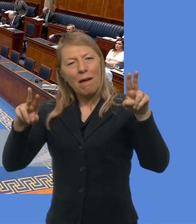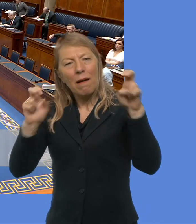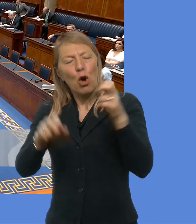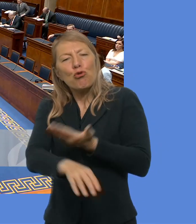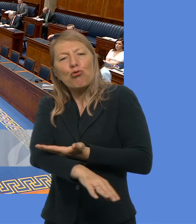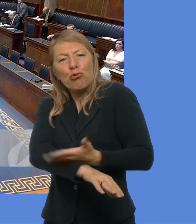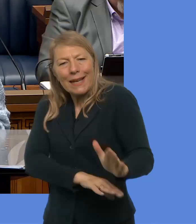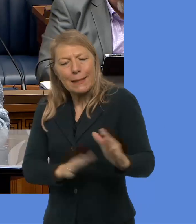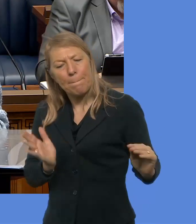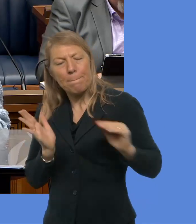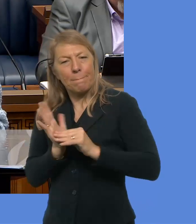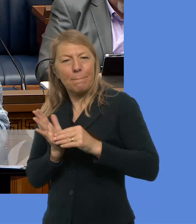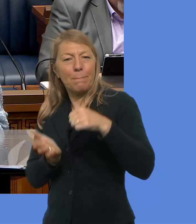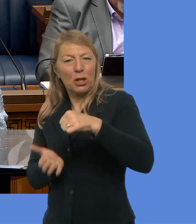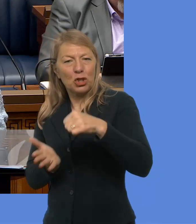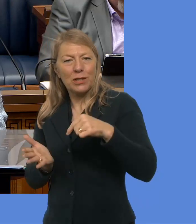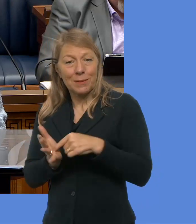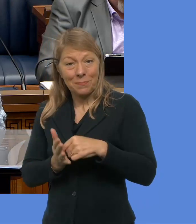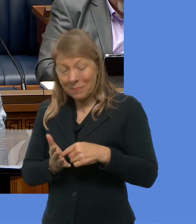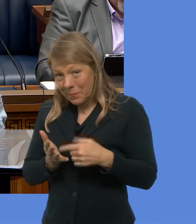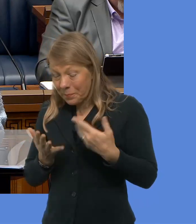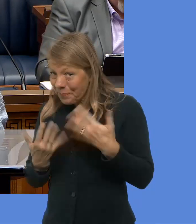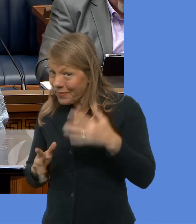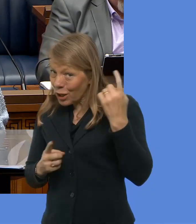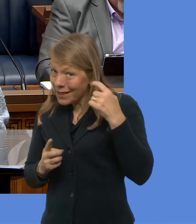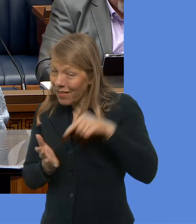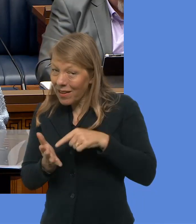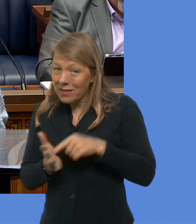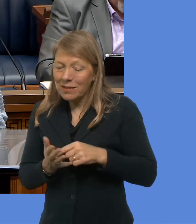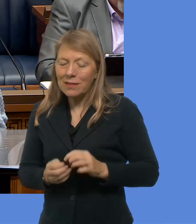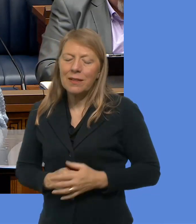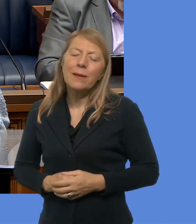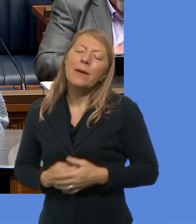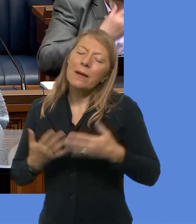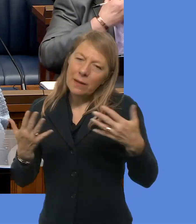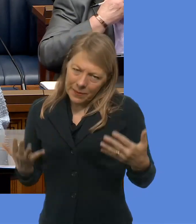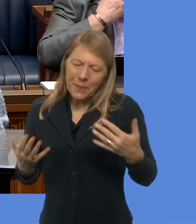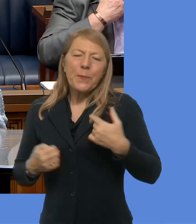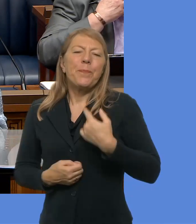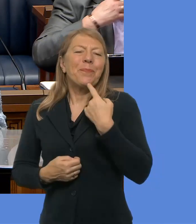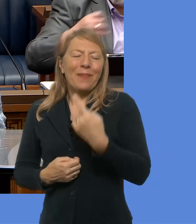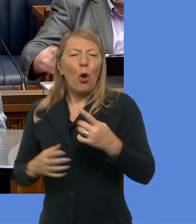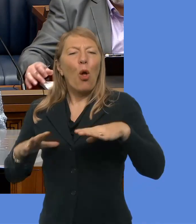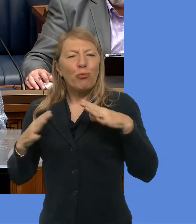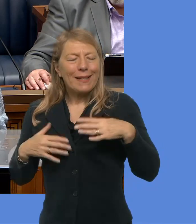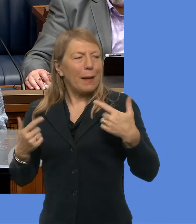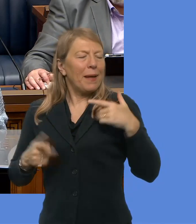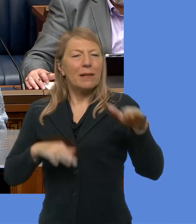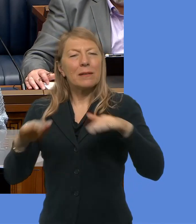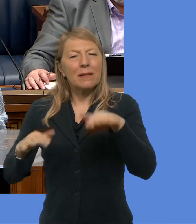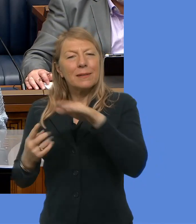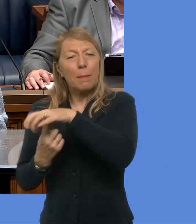So, as I said, there are a number of statutory obligations that departments have already in respect